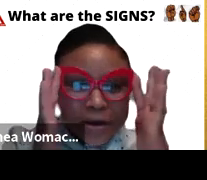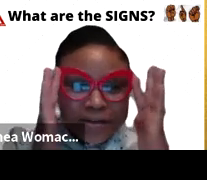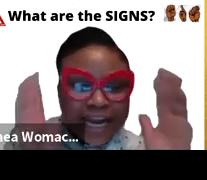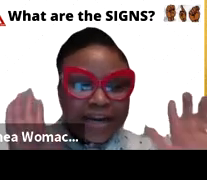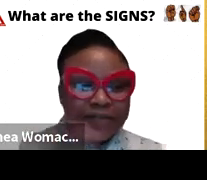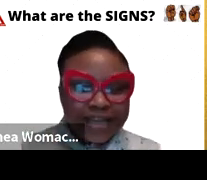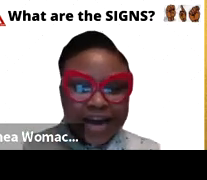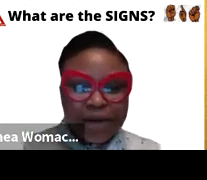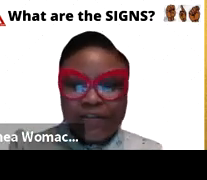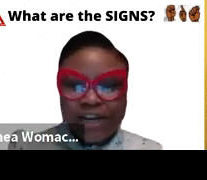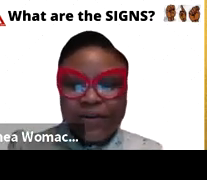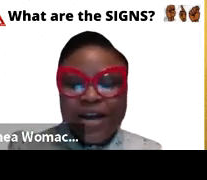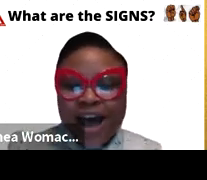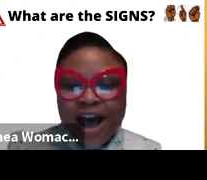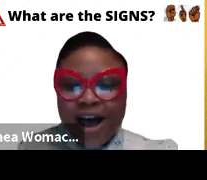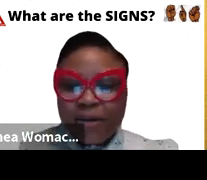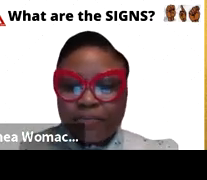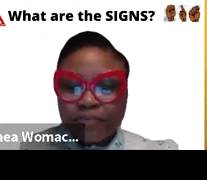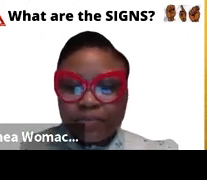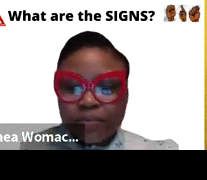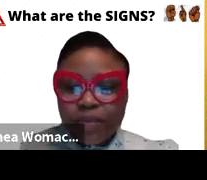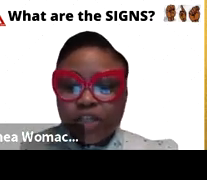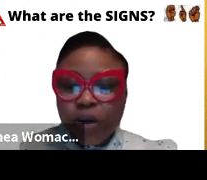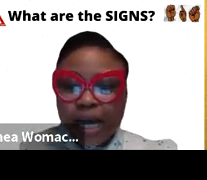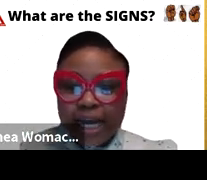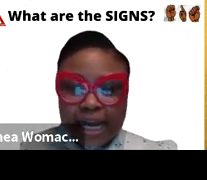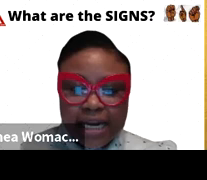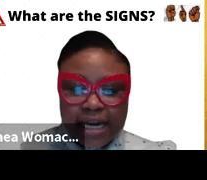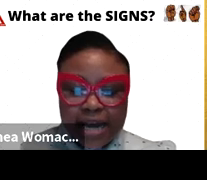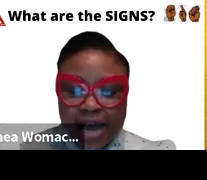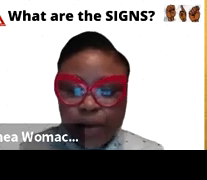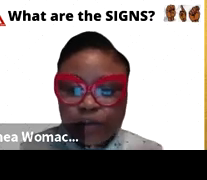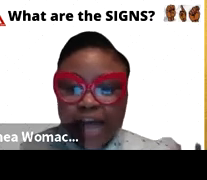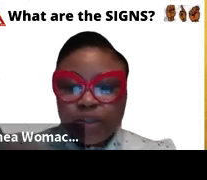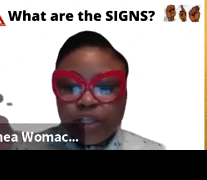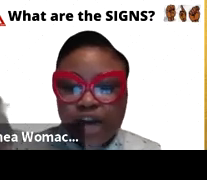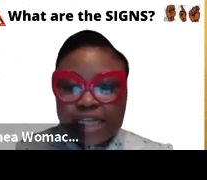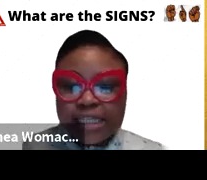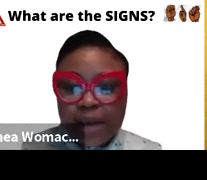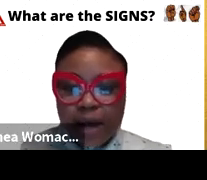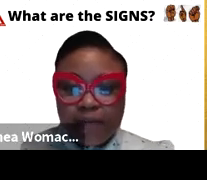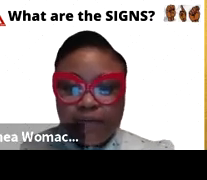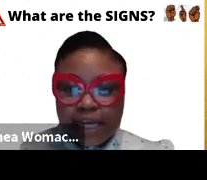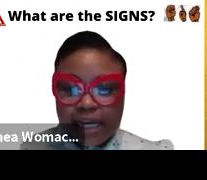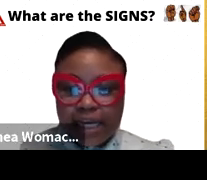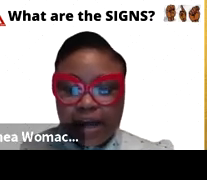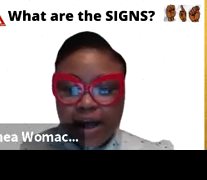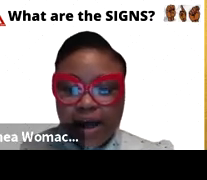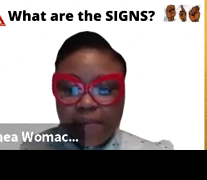scan code, and hopefully that'll work for you. So again, we've tried to address some of